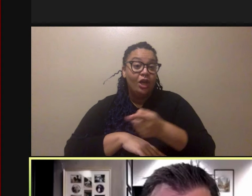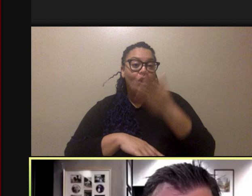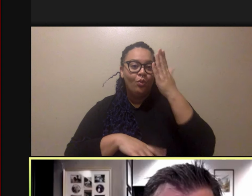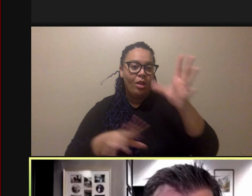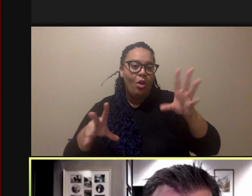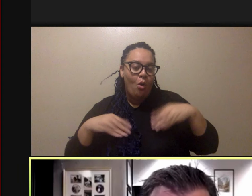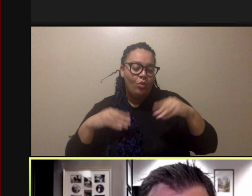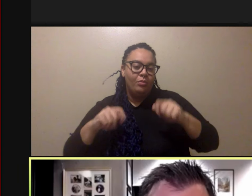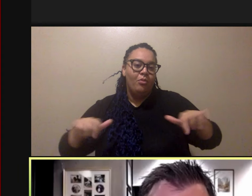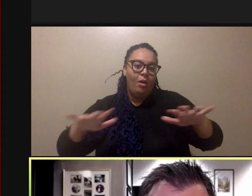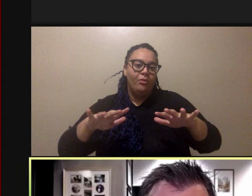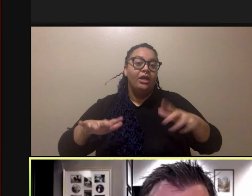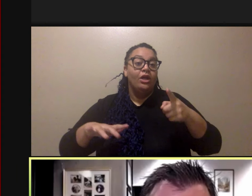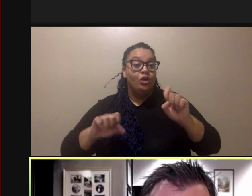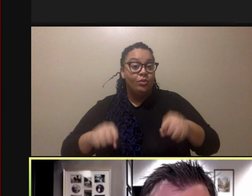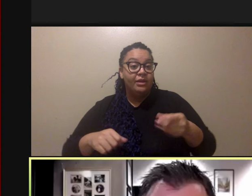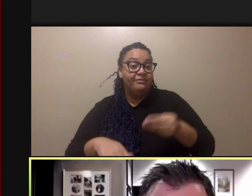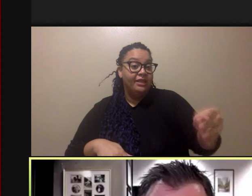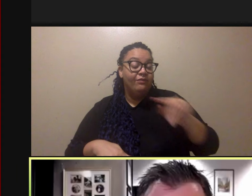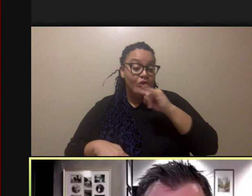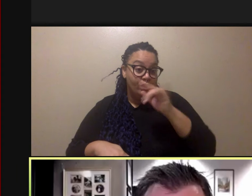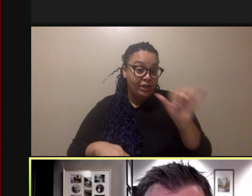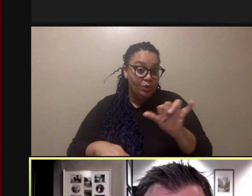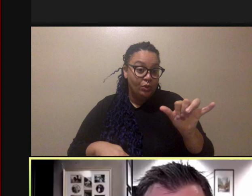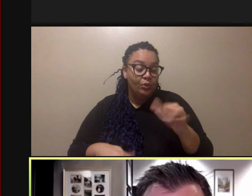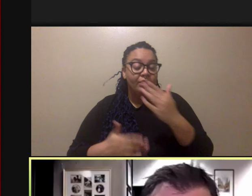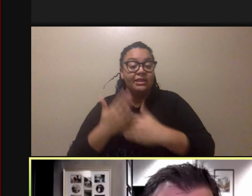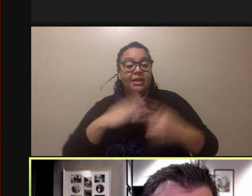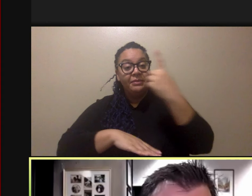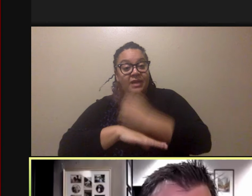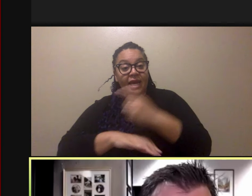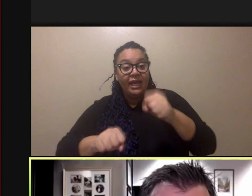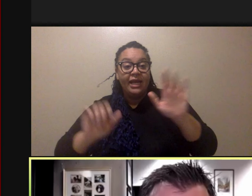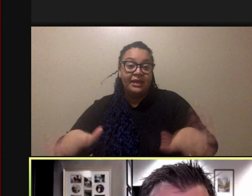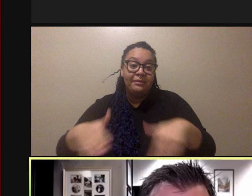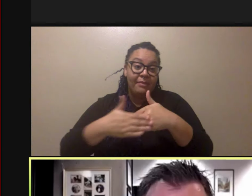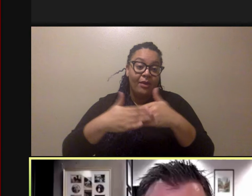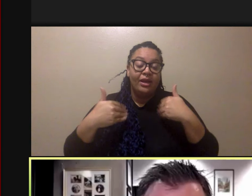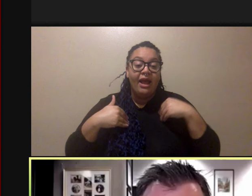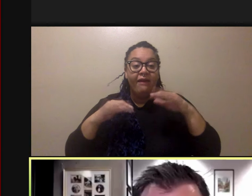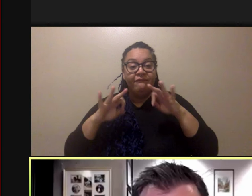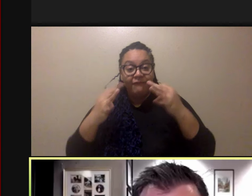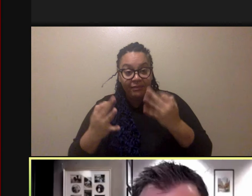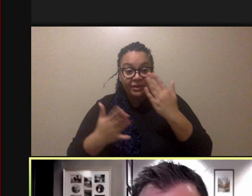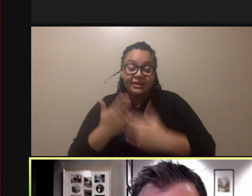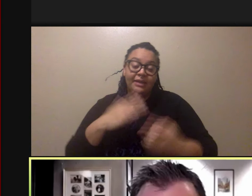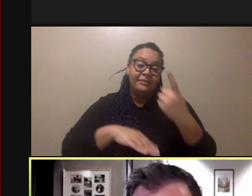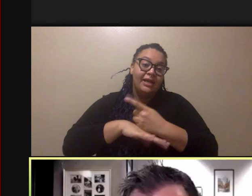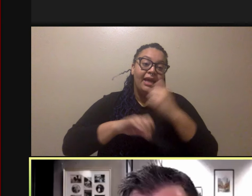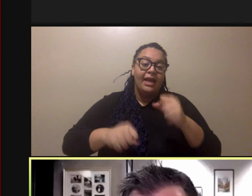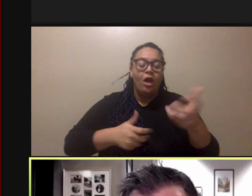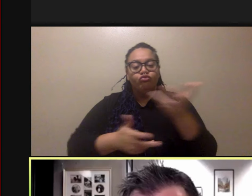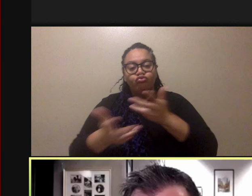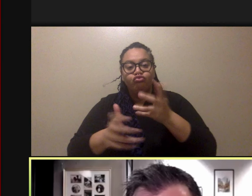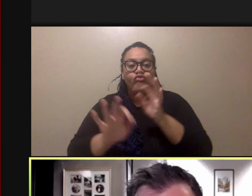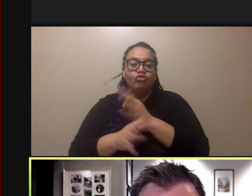and pass that on to your children. Someday you can get married and have families. Someday you can associate freely and travel